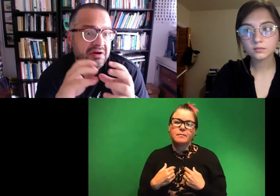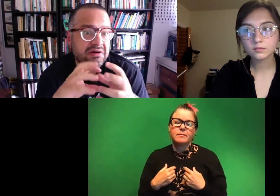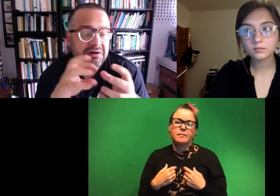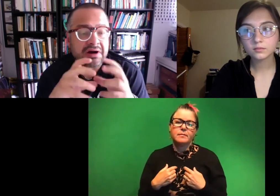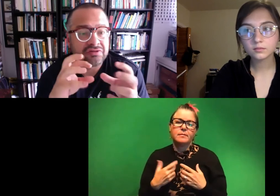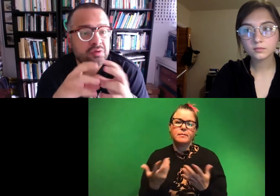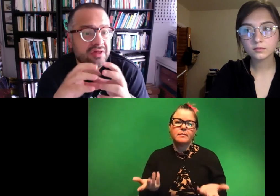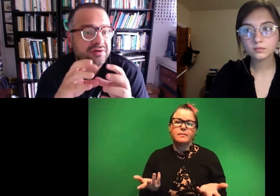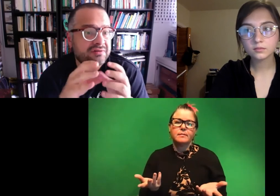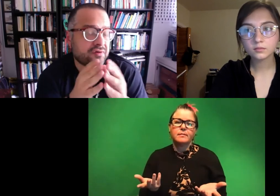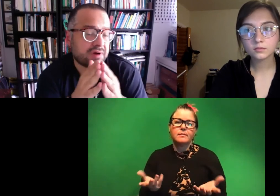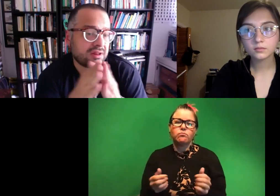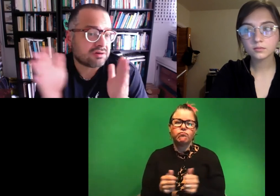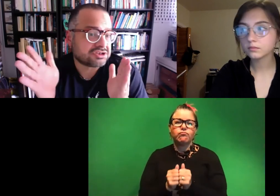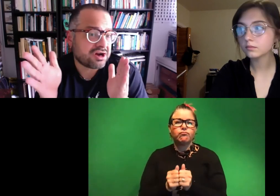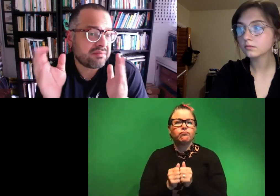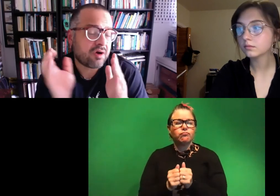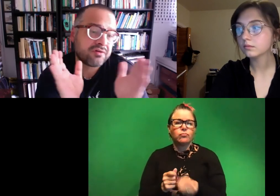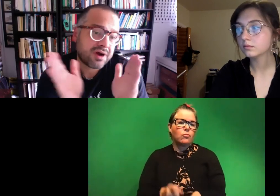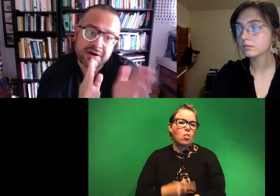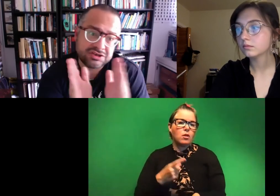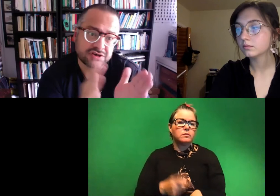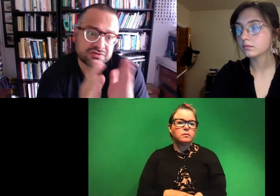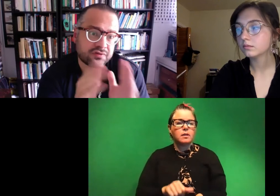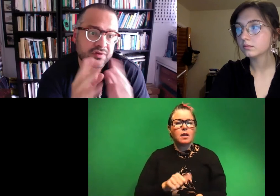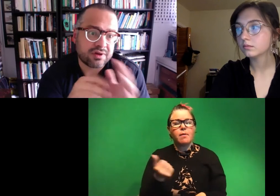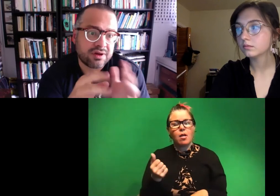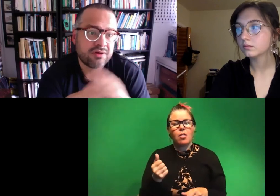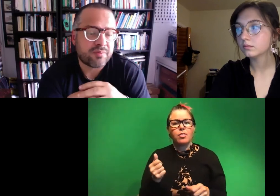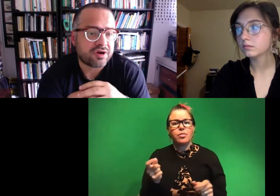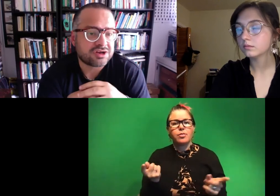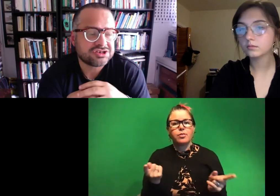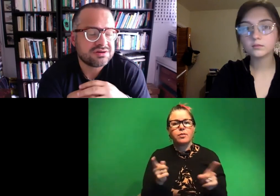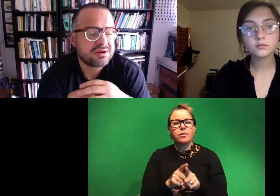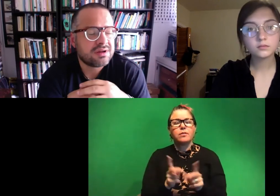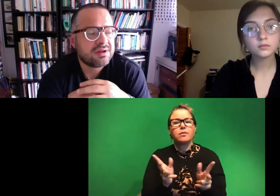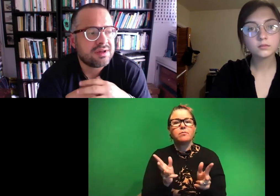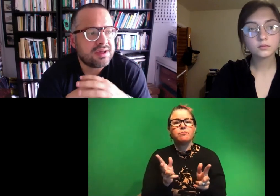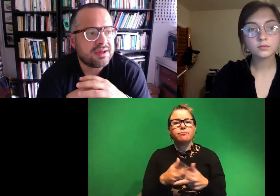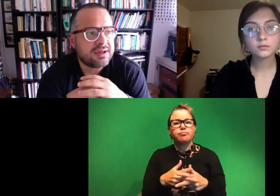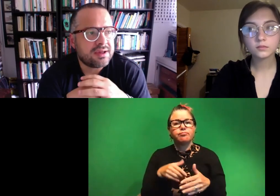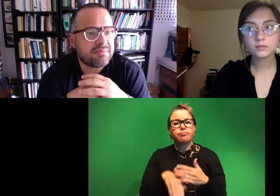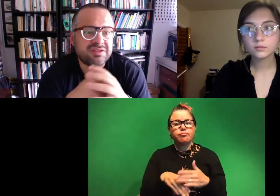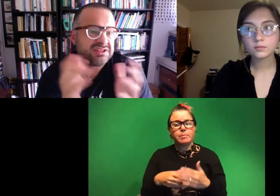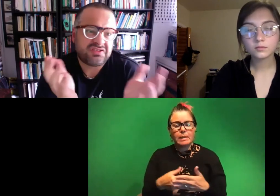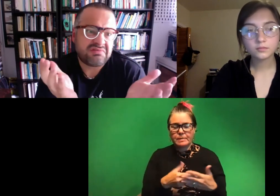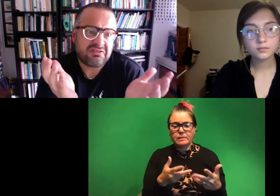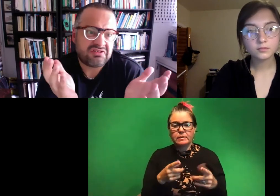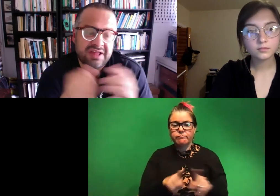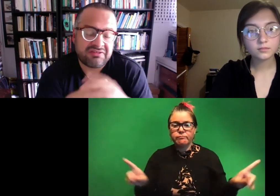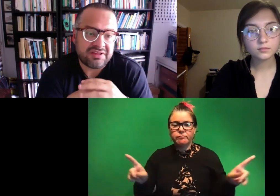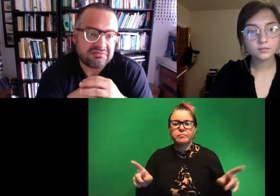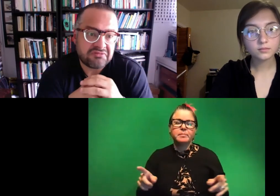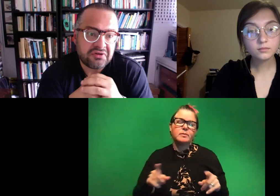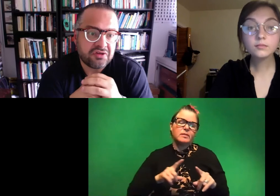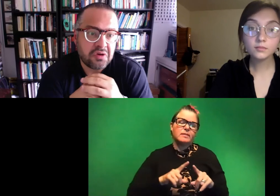they are together for a long time. Other are just for the reproduction. But